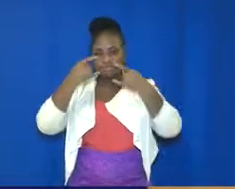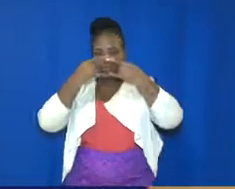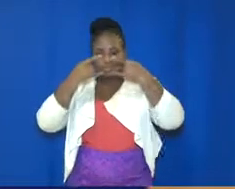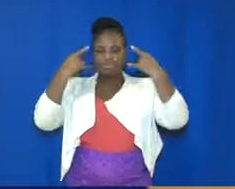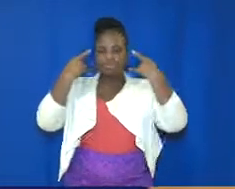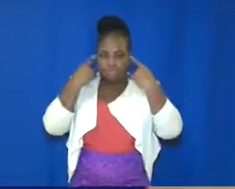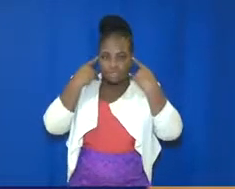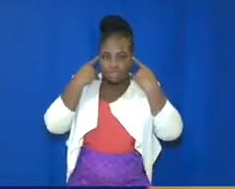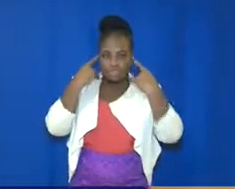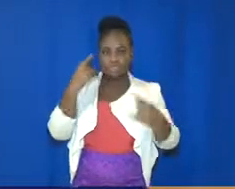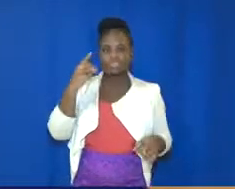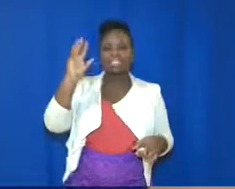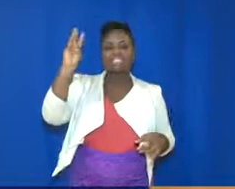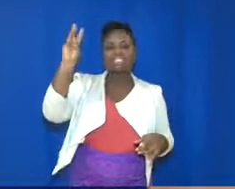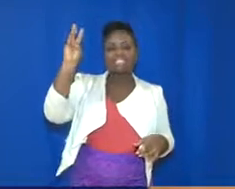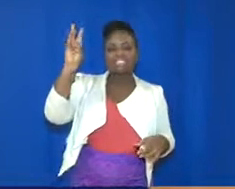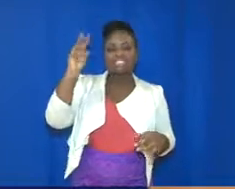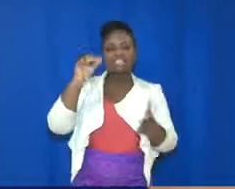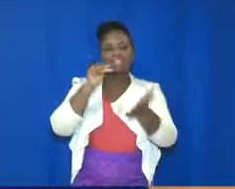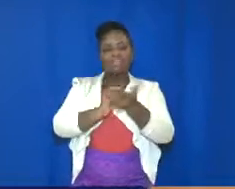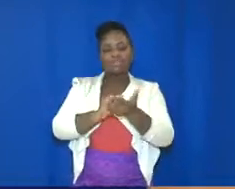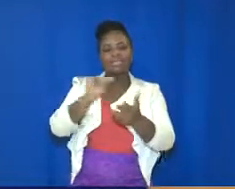2,576,333 nose masks,